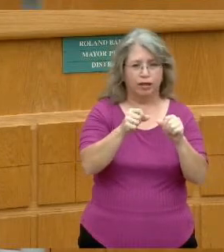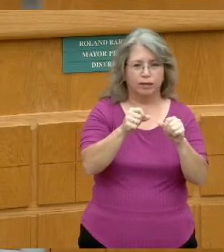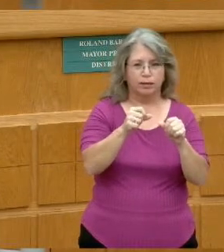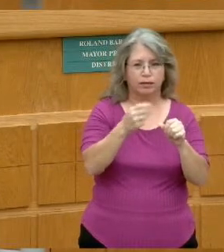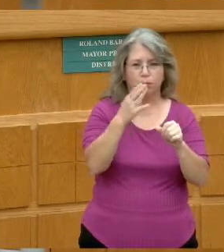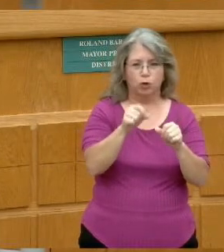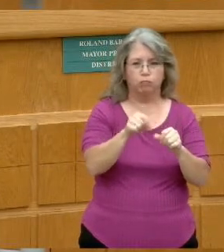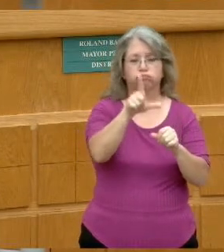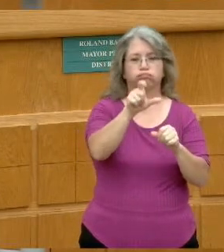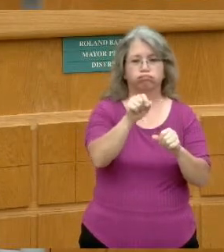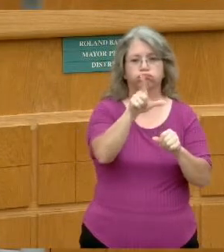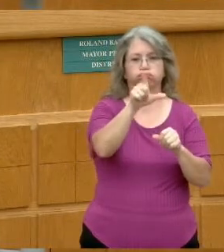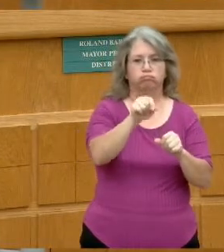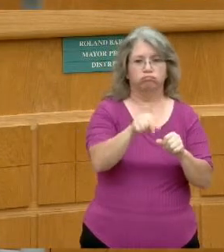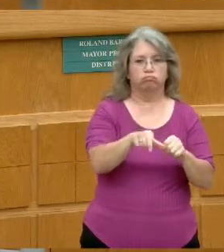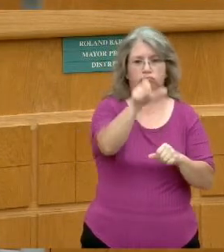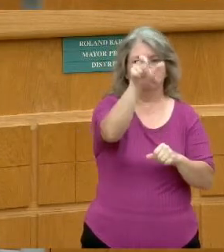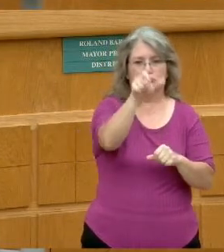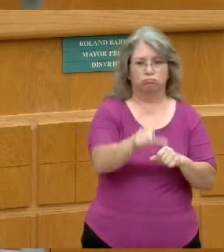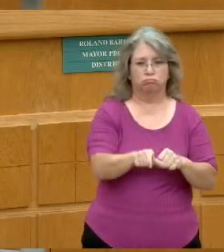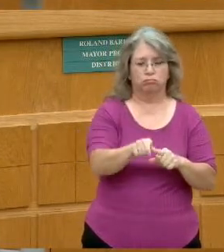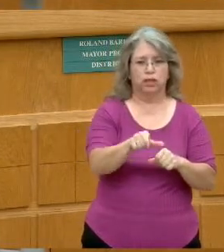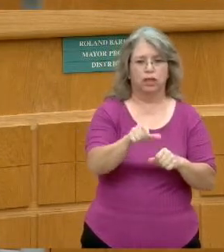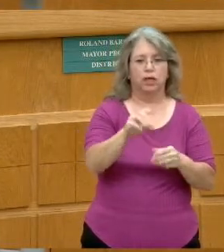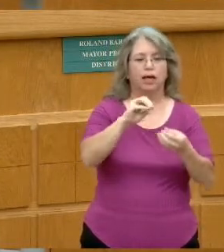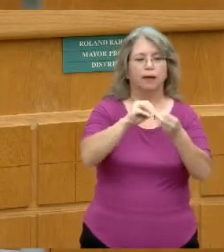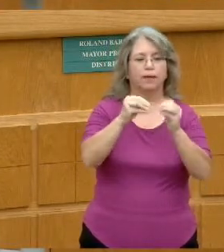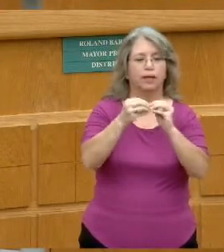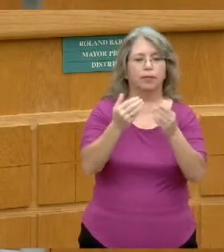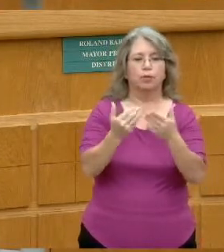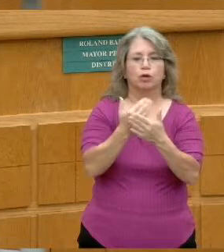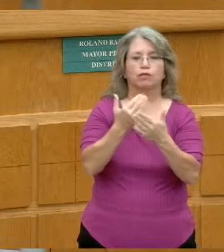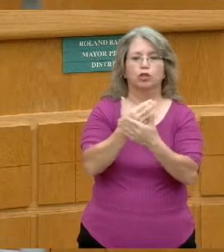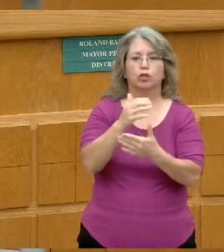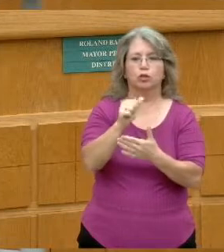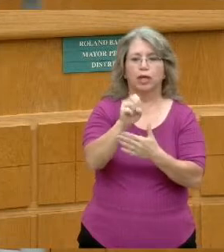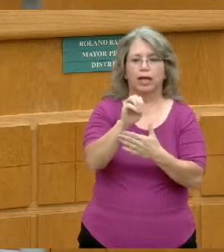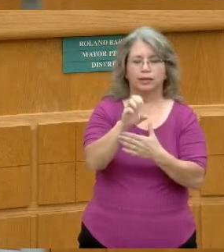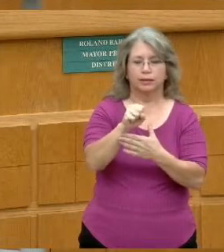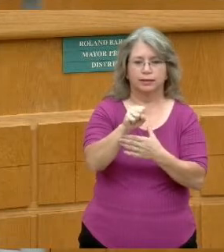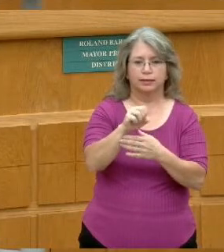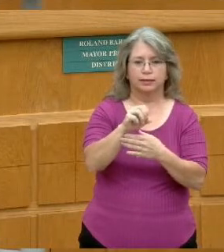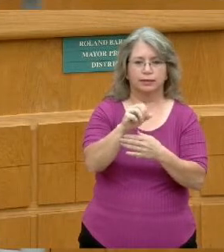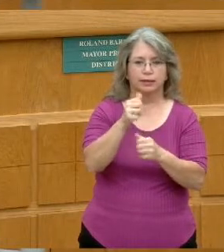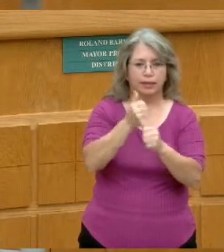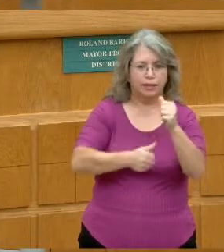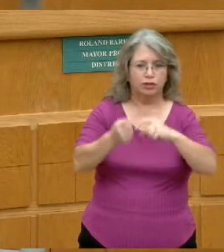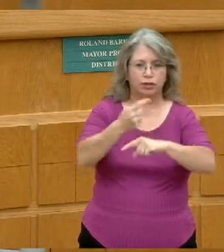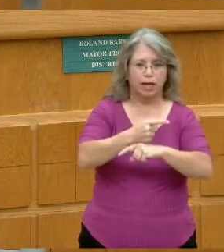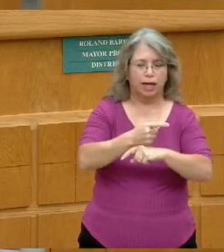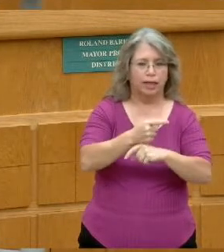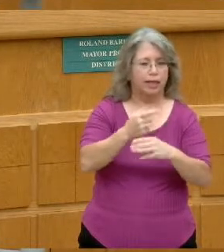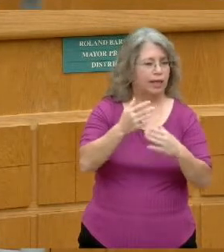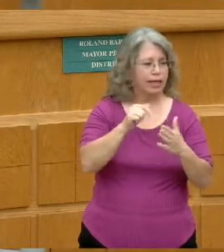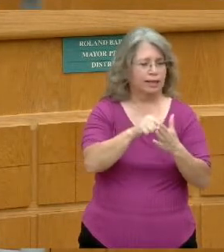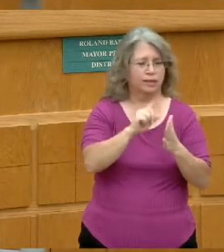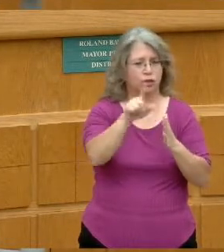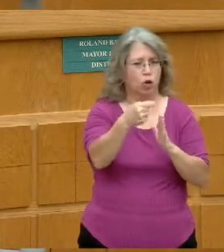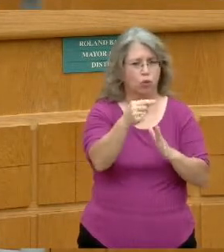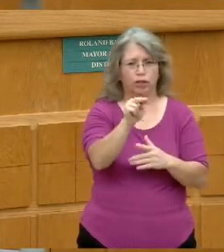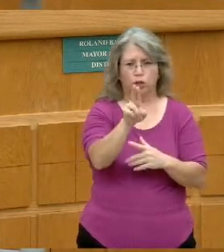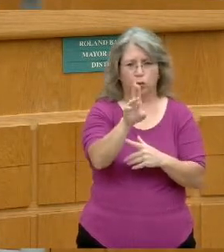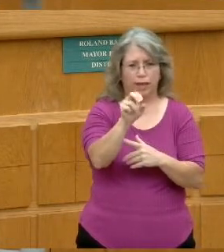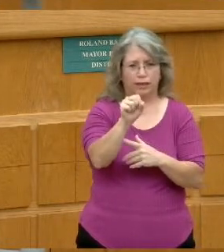of new cases per day in Nueces County, and I pulled out the rest of the Coastal Bend right now just so you could focus on one curve. What you can see is the